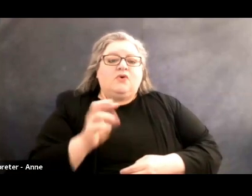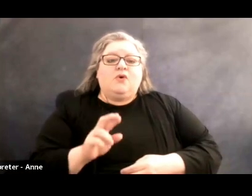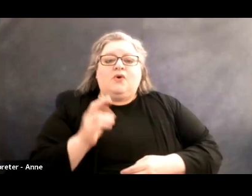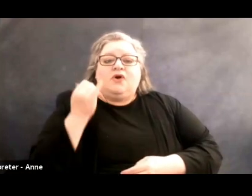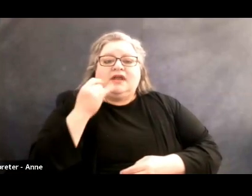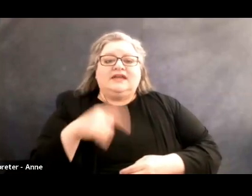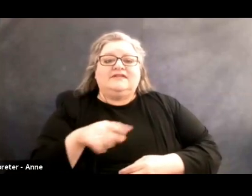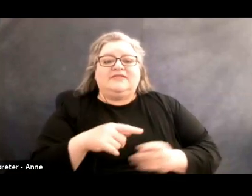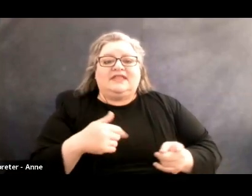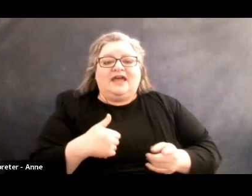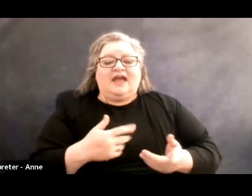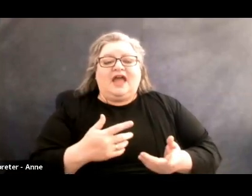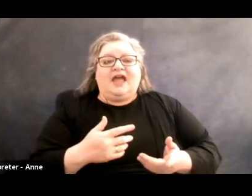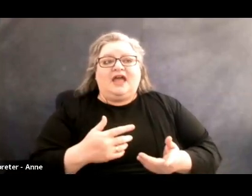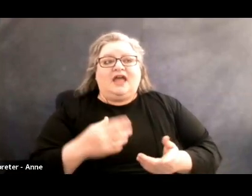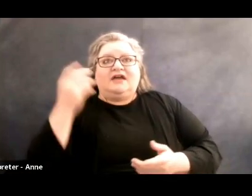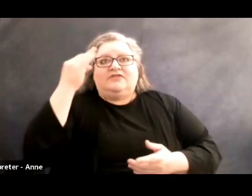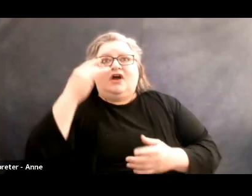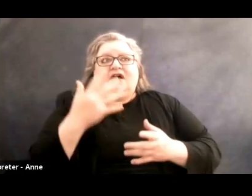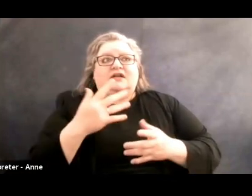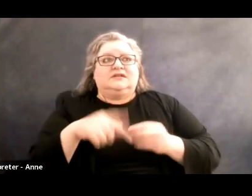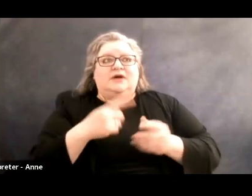have suicidal ideation.